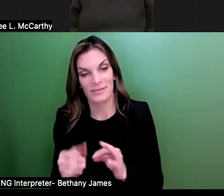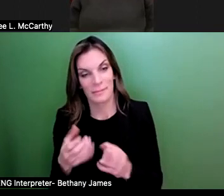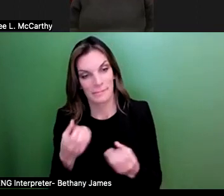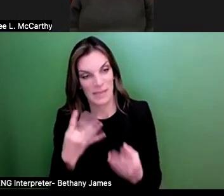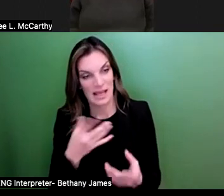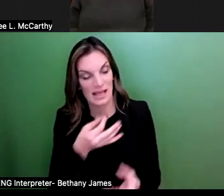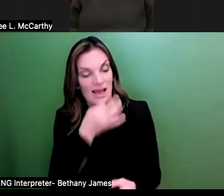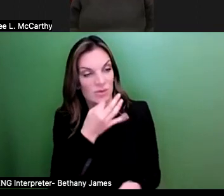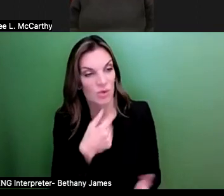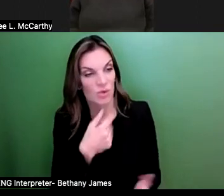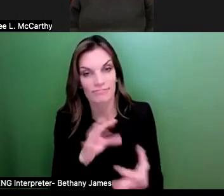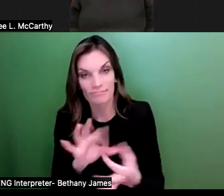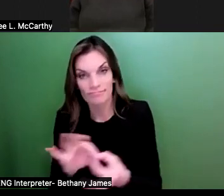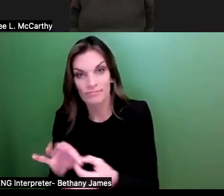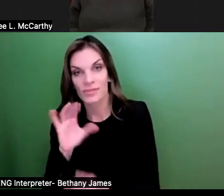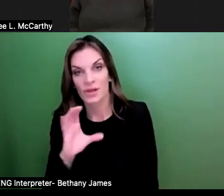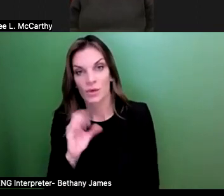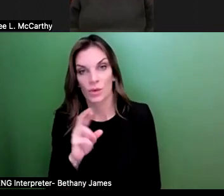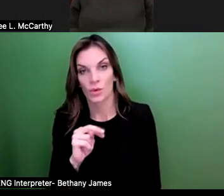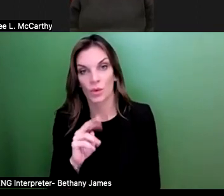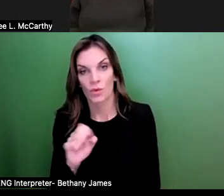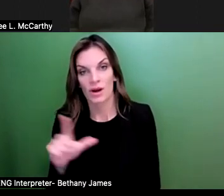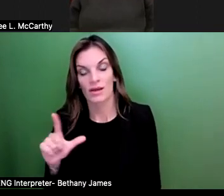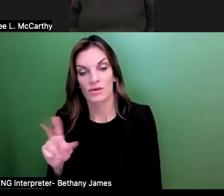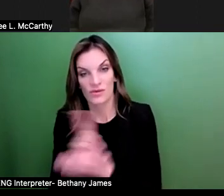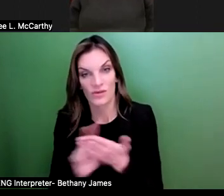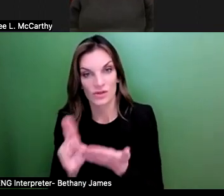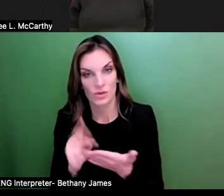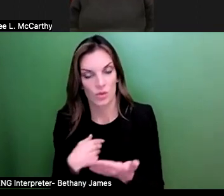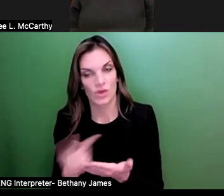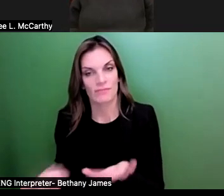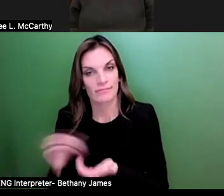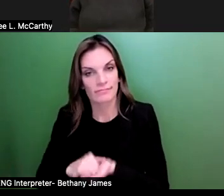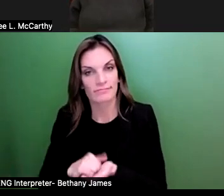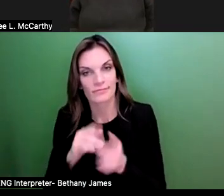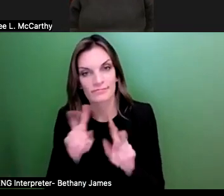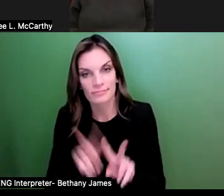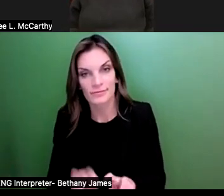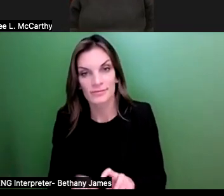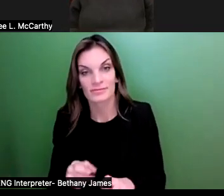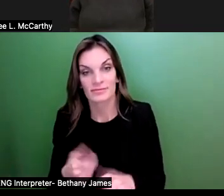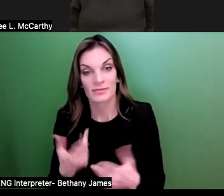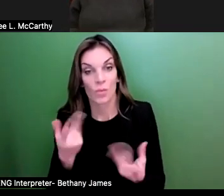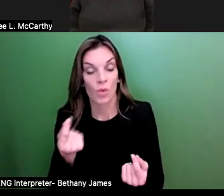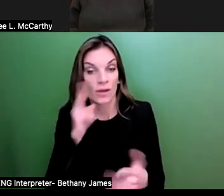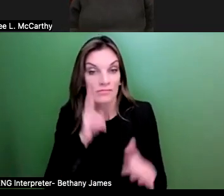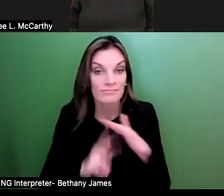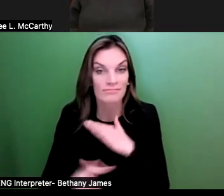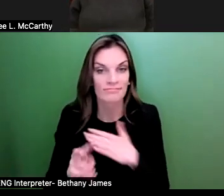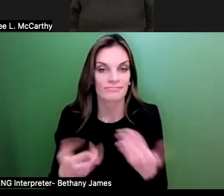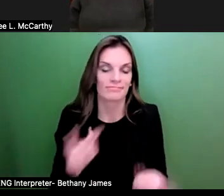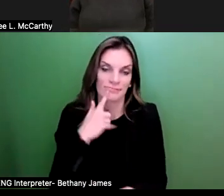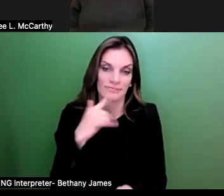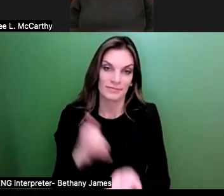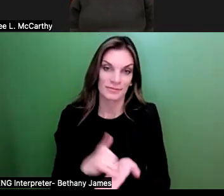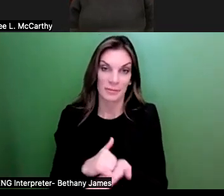into partnership with Cornell University to begin to study this. I can't tell you what it will look like. I can say what I think it should